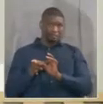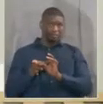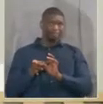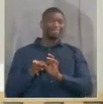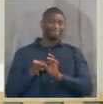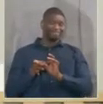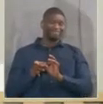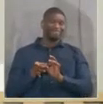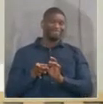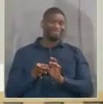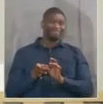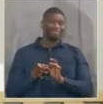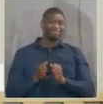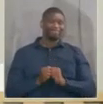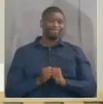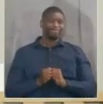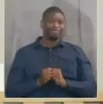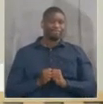in nature.